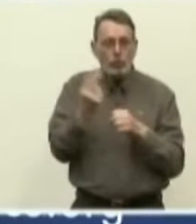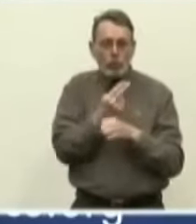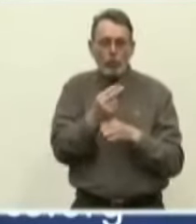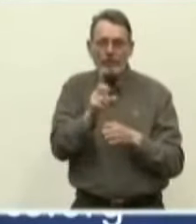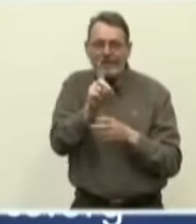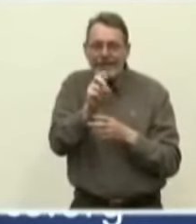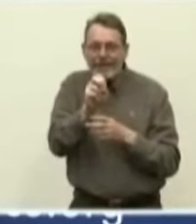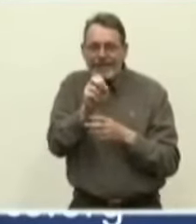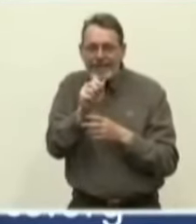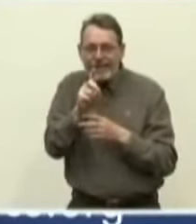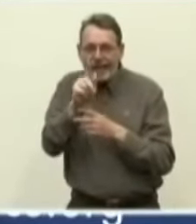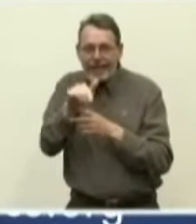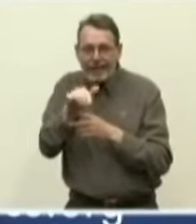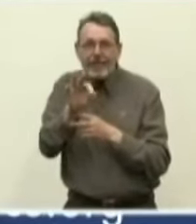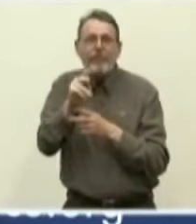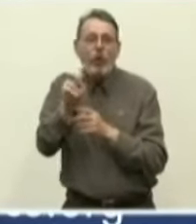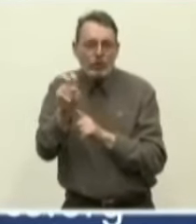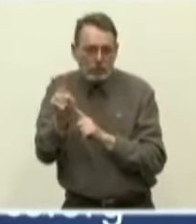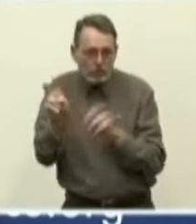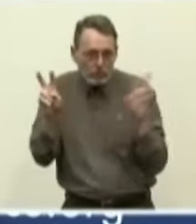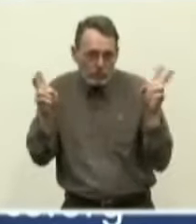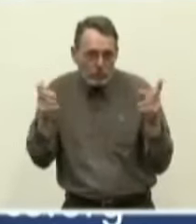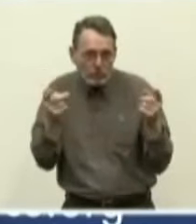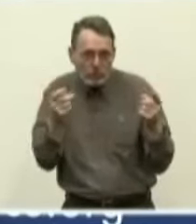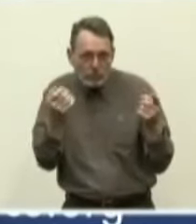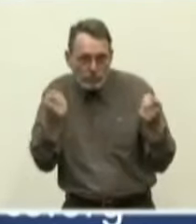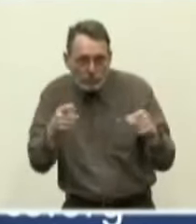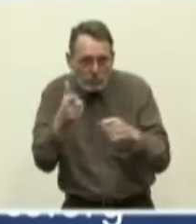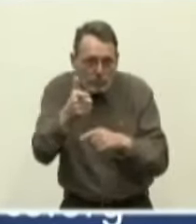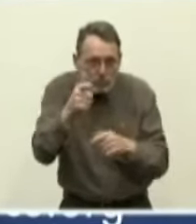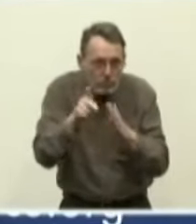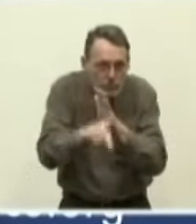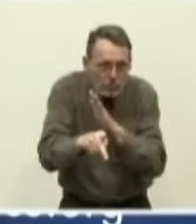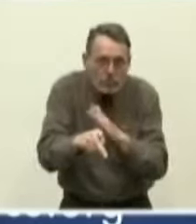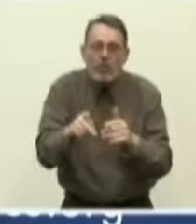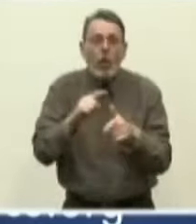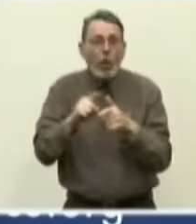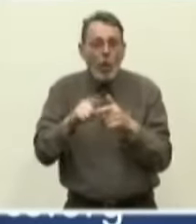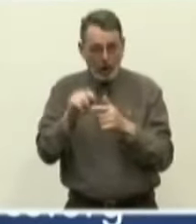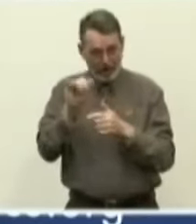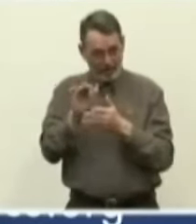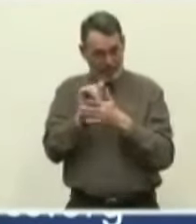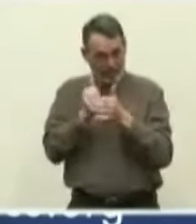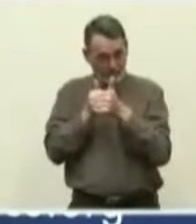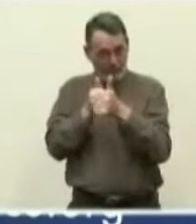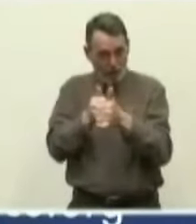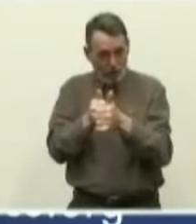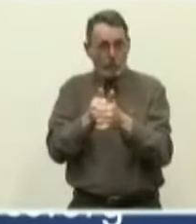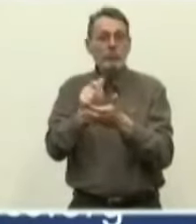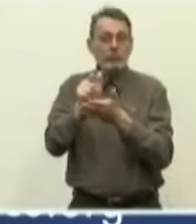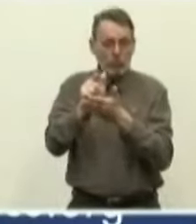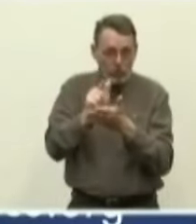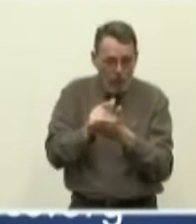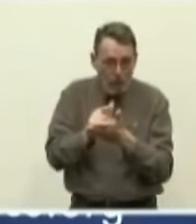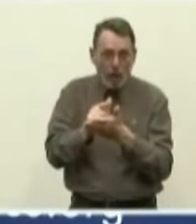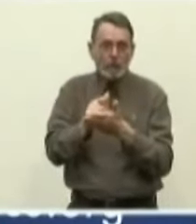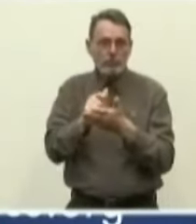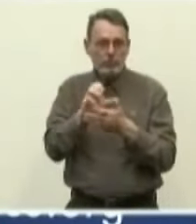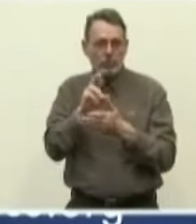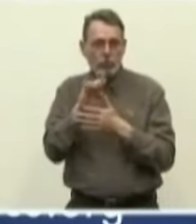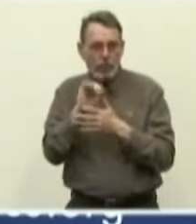or any associated force, and that that force is legal and in accordance with the criminal laws of the state of